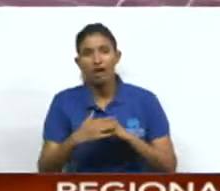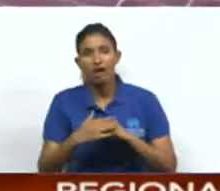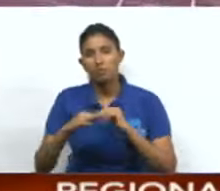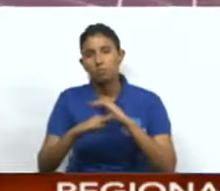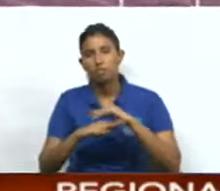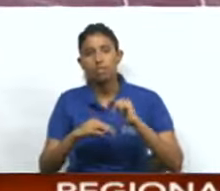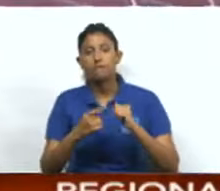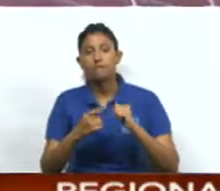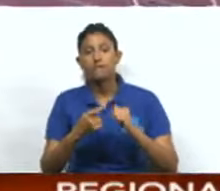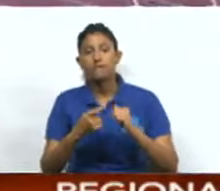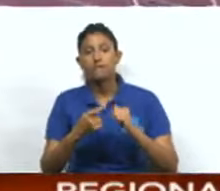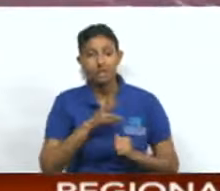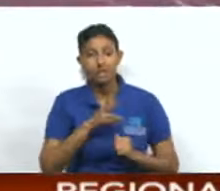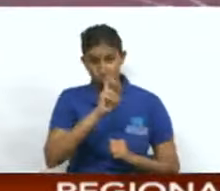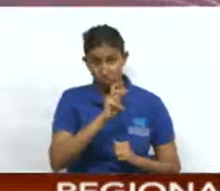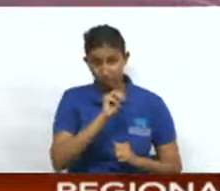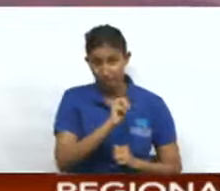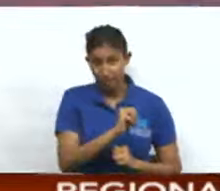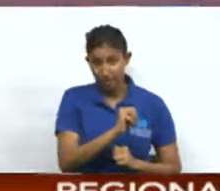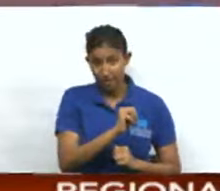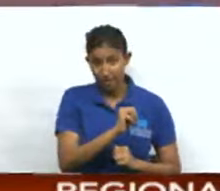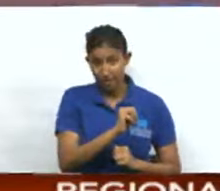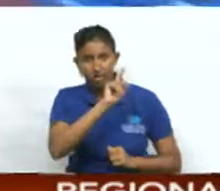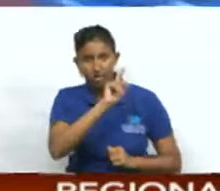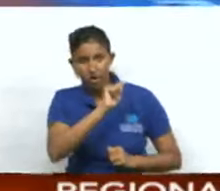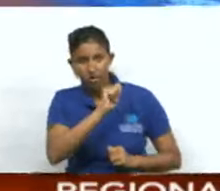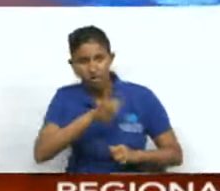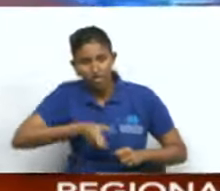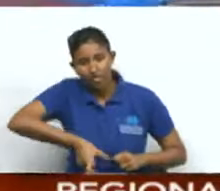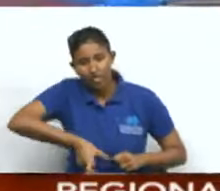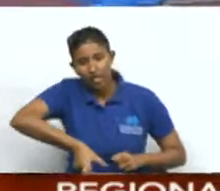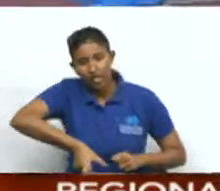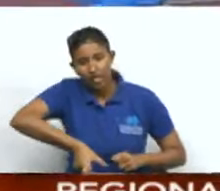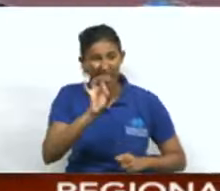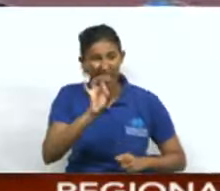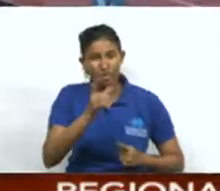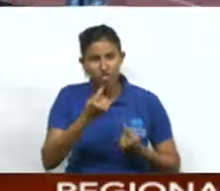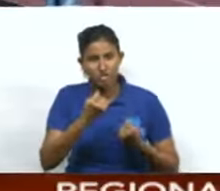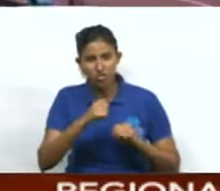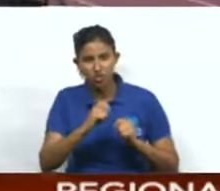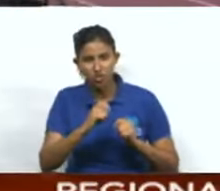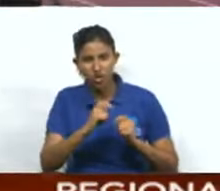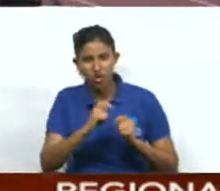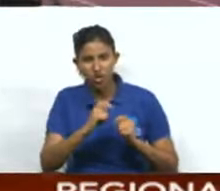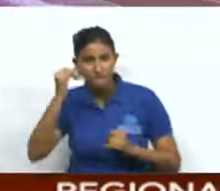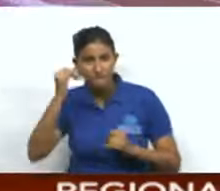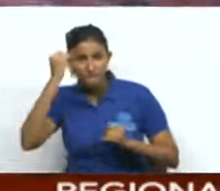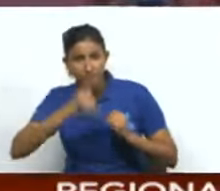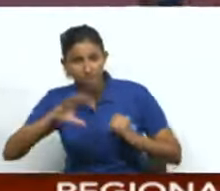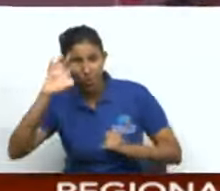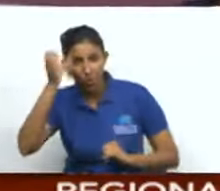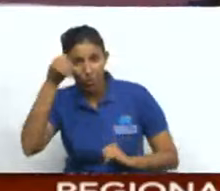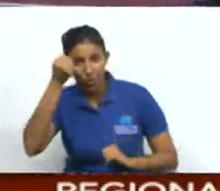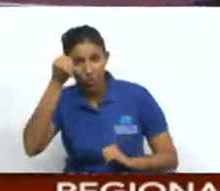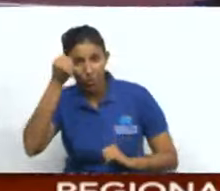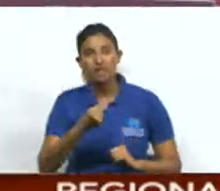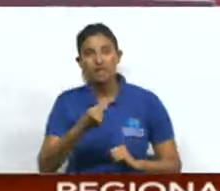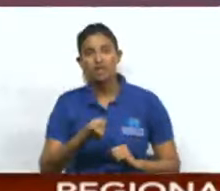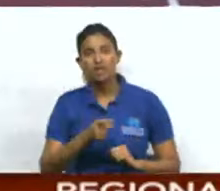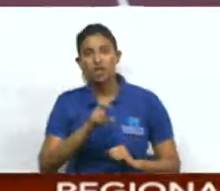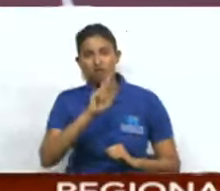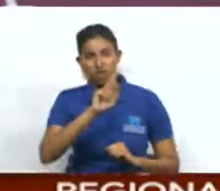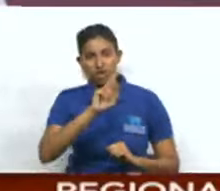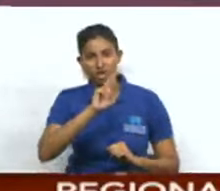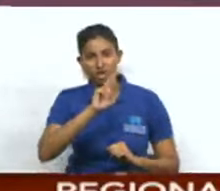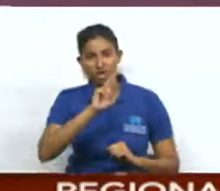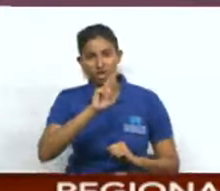Thomas in lane 8 was attempting to make her second sprint final at the Games. Thomas is an automatic qualifier, finishing in a time of